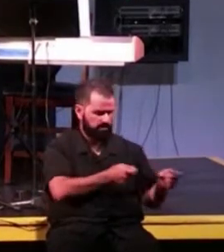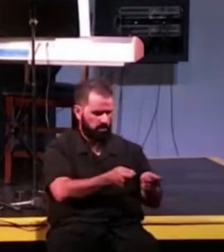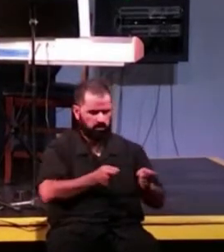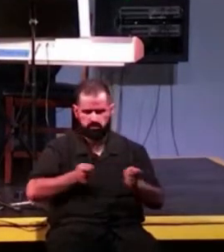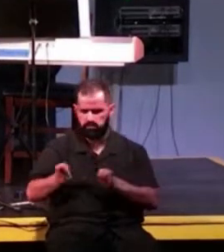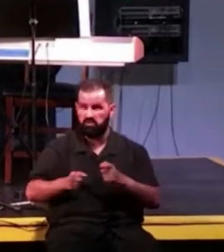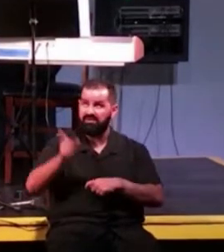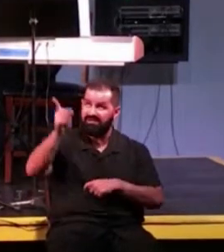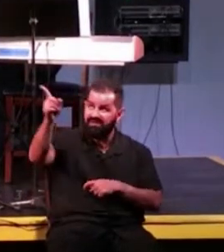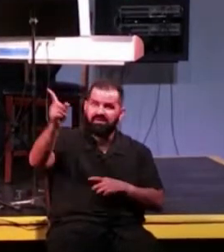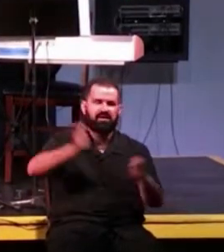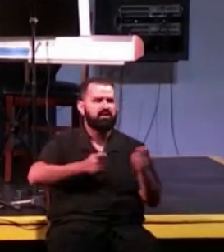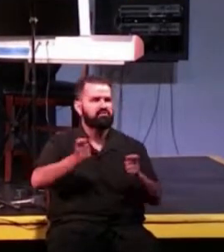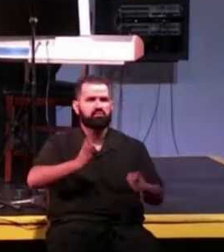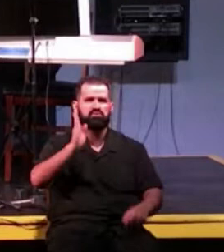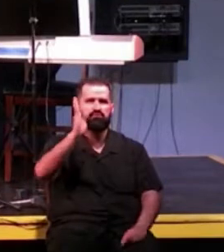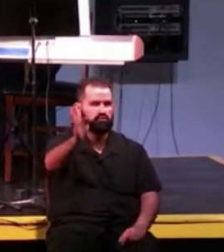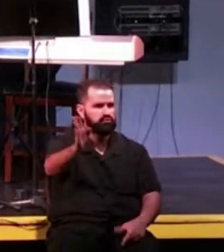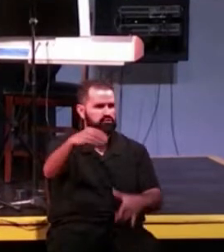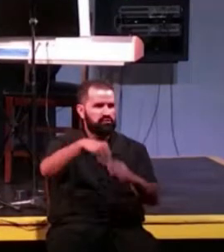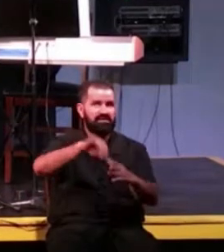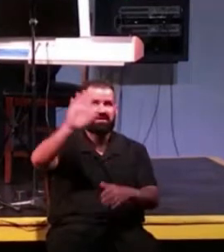holds the future in my hands.